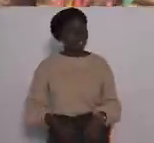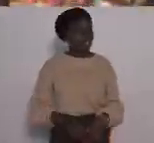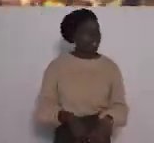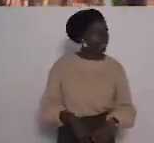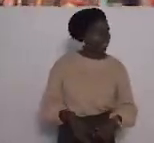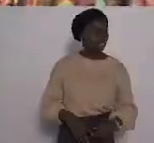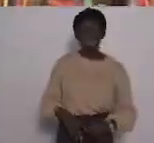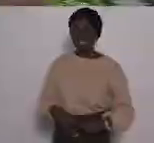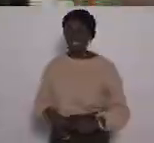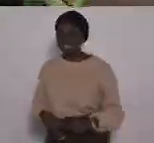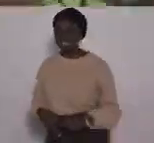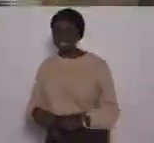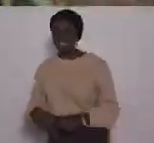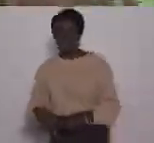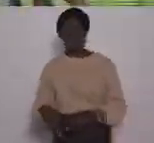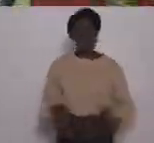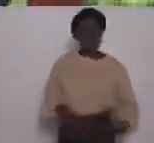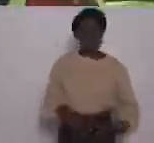fororyoryory